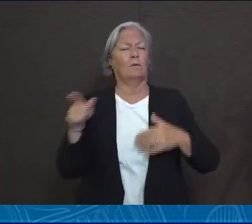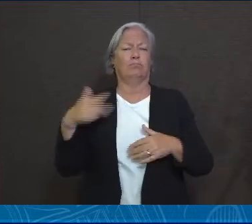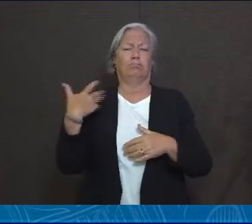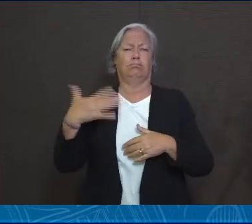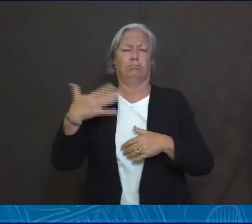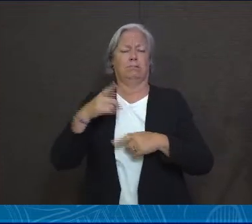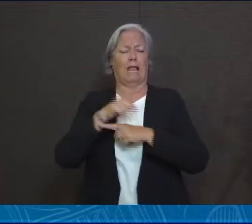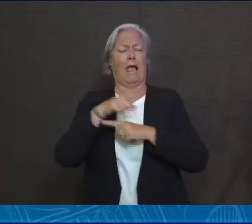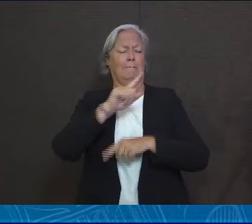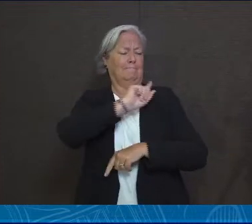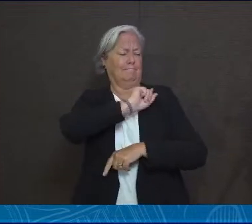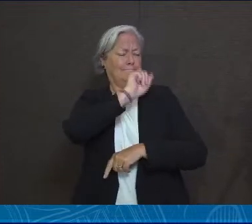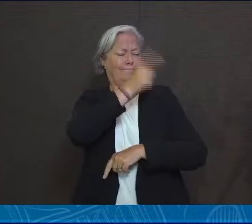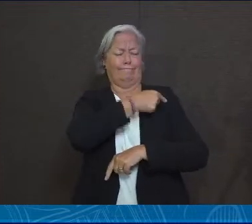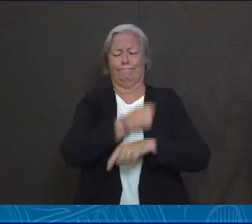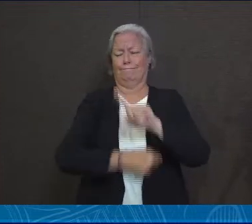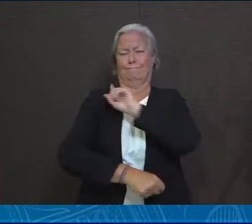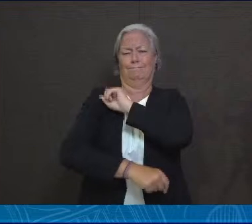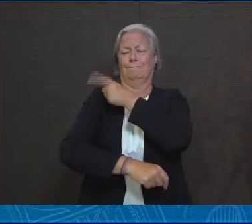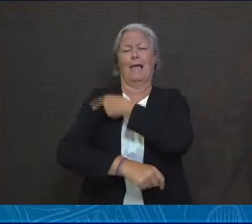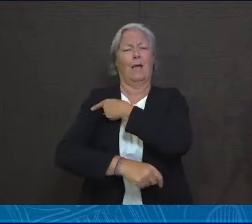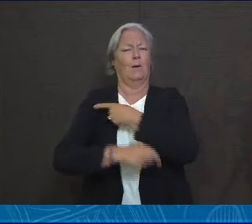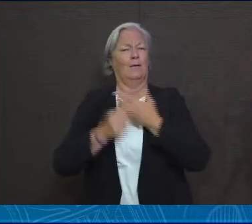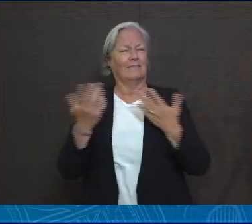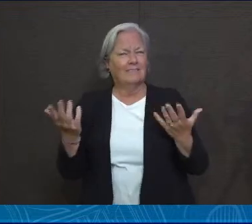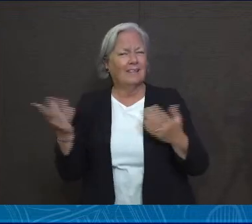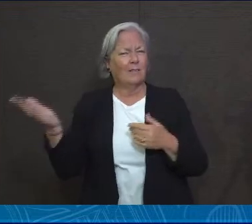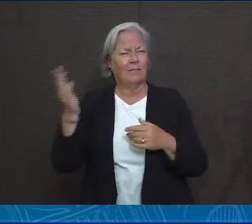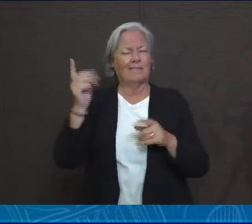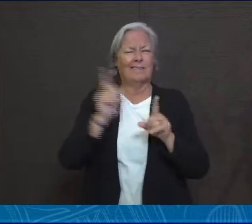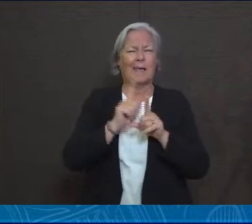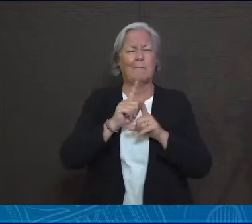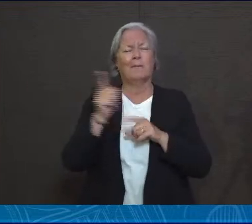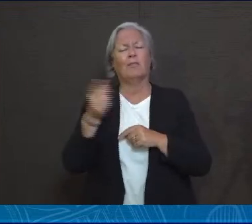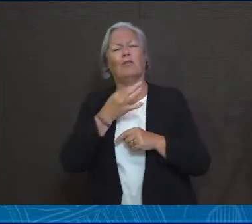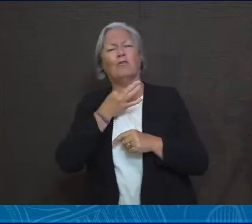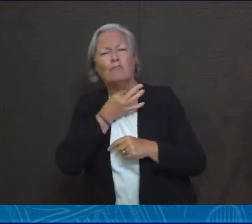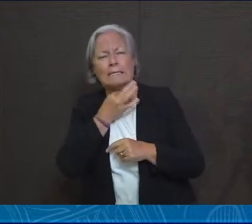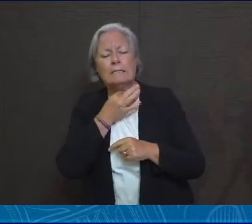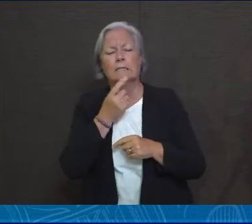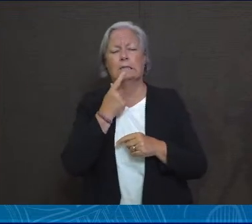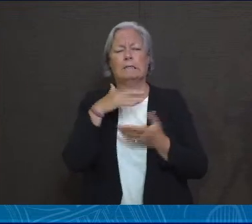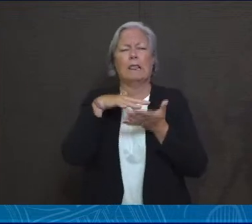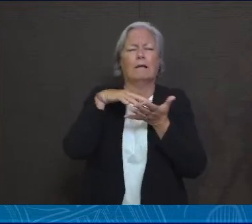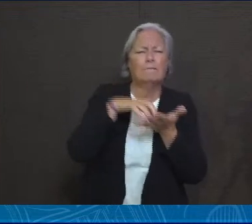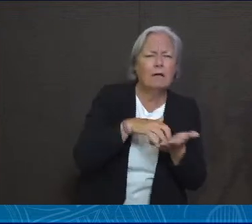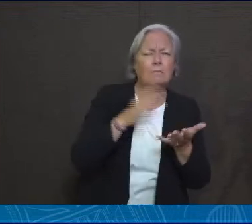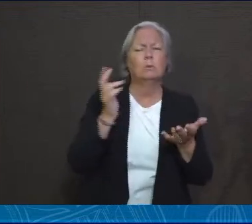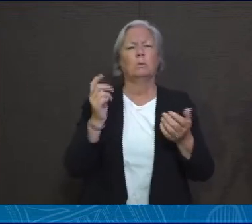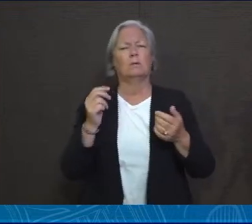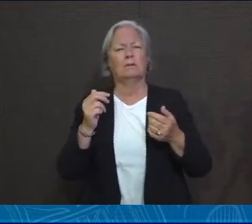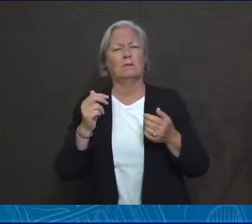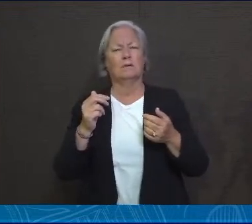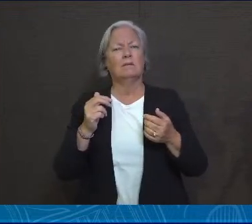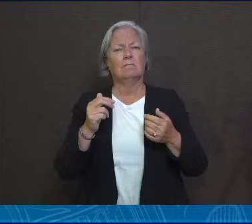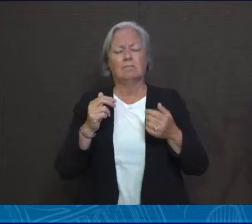data-driven decision-making, knowing the risks, the vulnerabilities, what we can do to